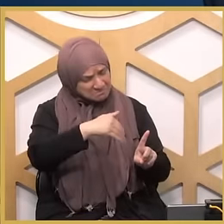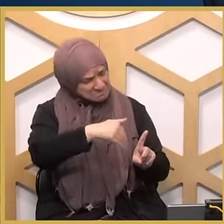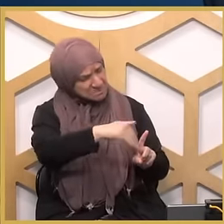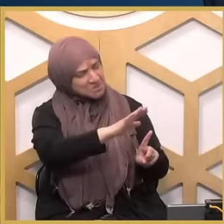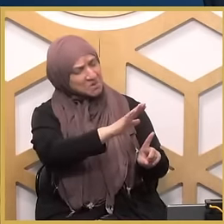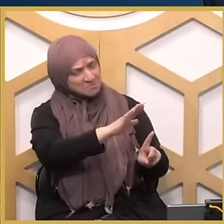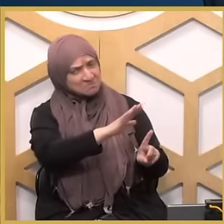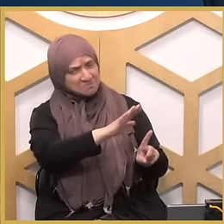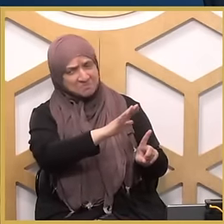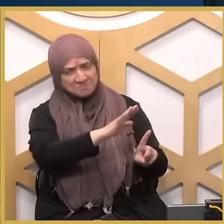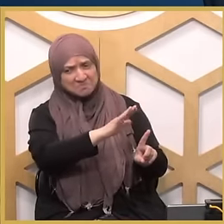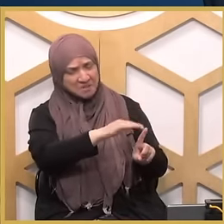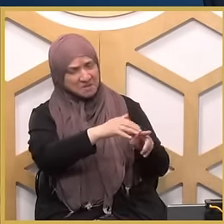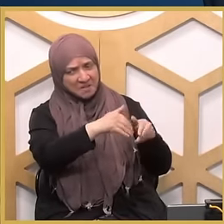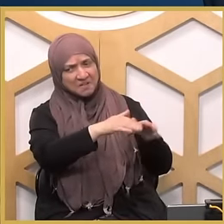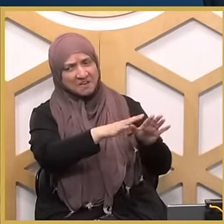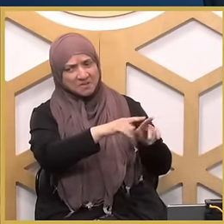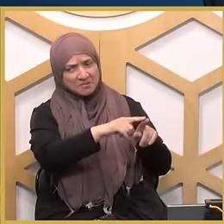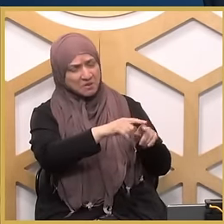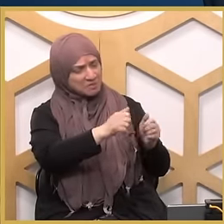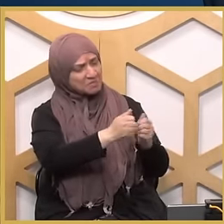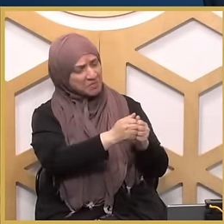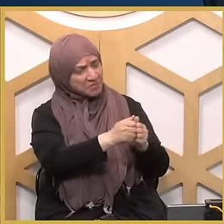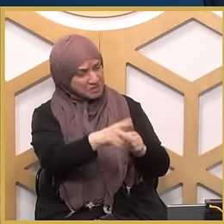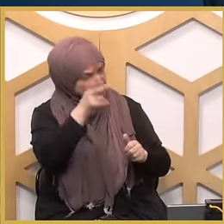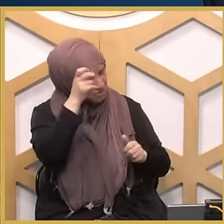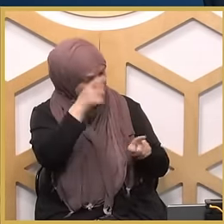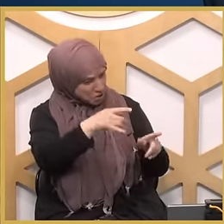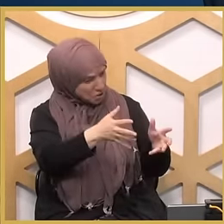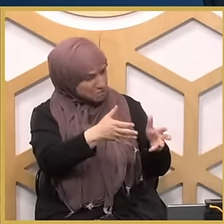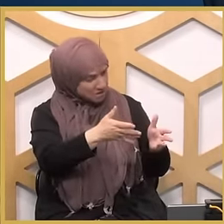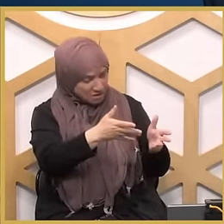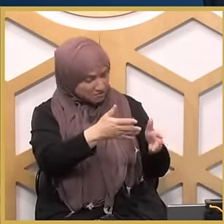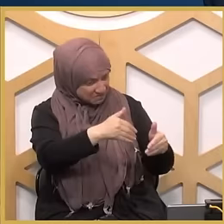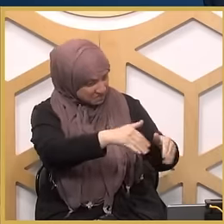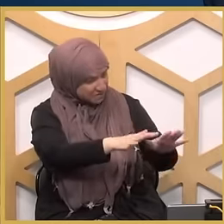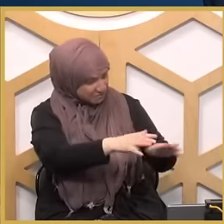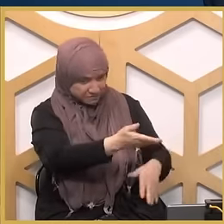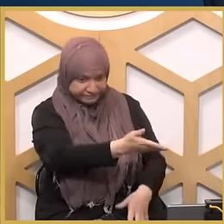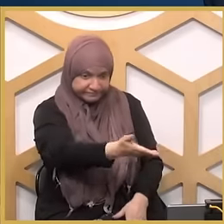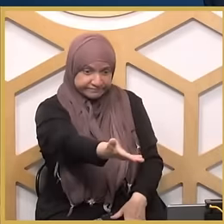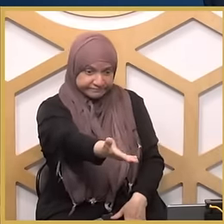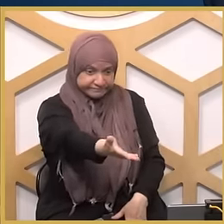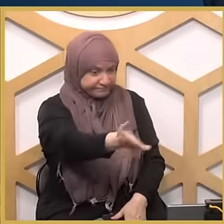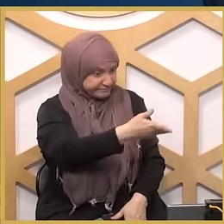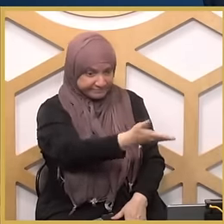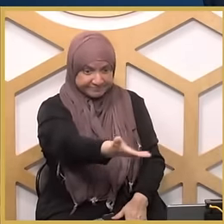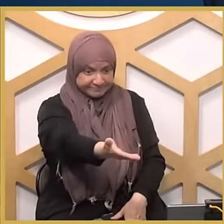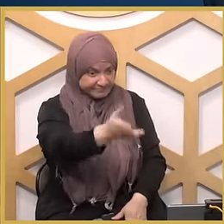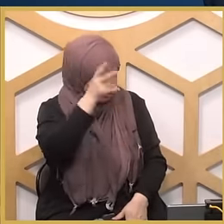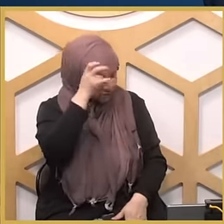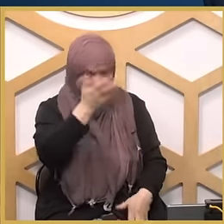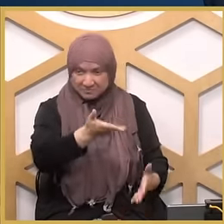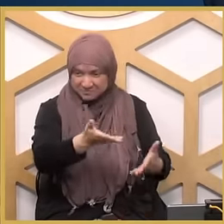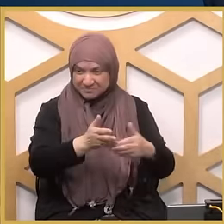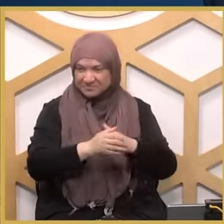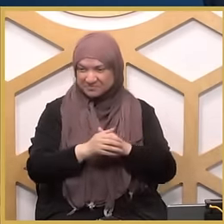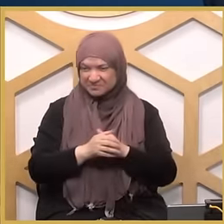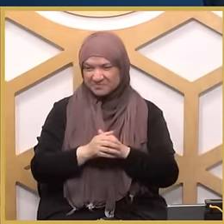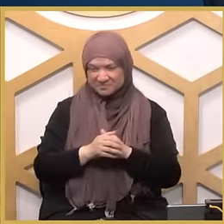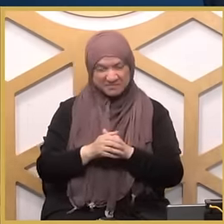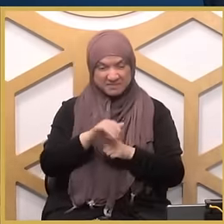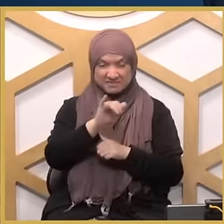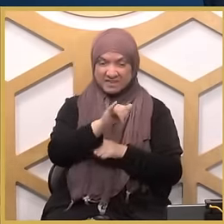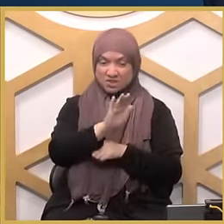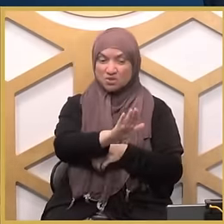plans for you and you just follow the shaytan. Your nafs obviously feels attracted to the shaytan's whispers and suggestions because it's the lowly nafs that you